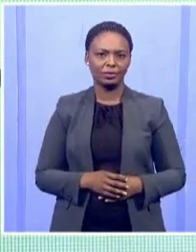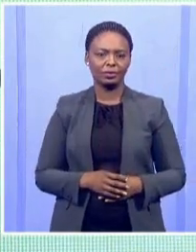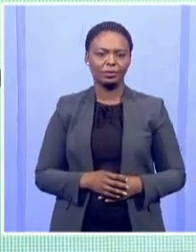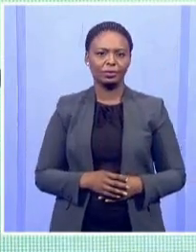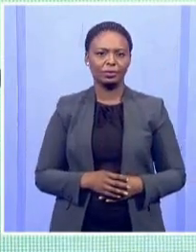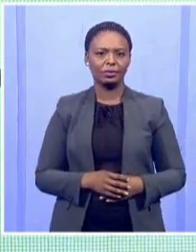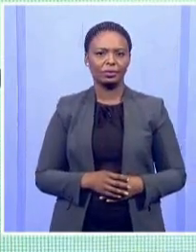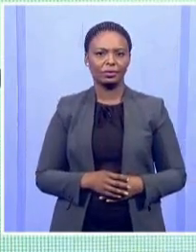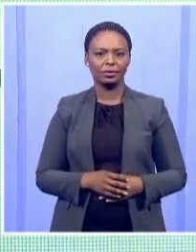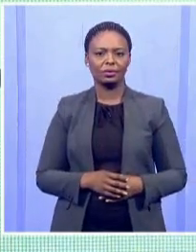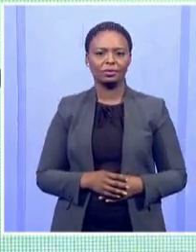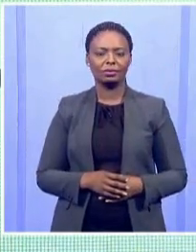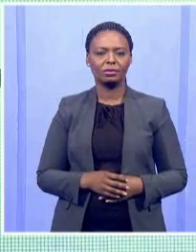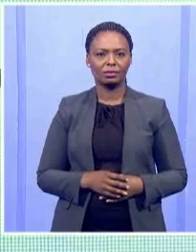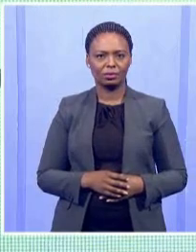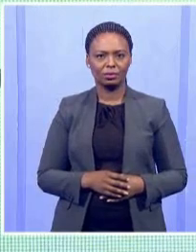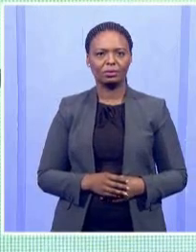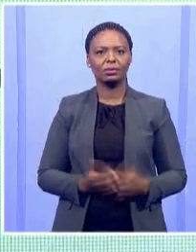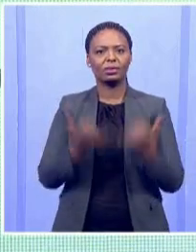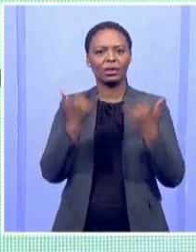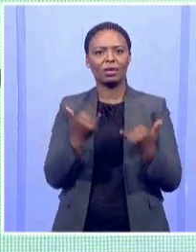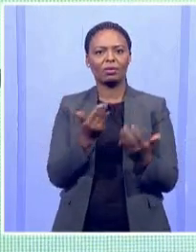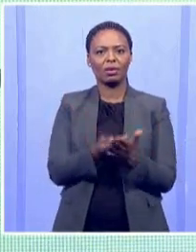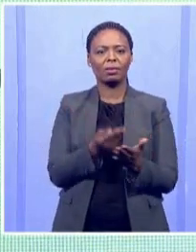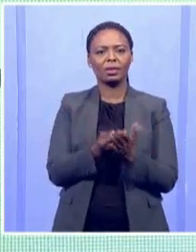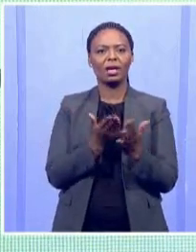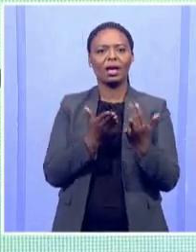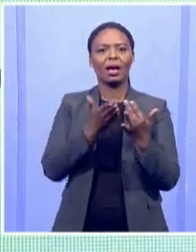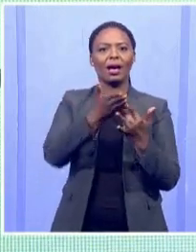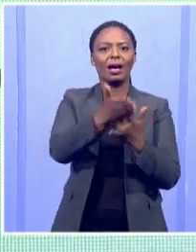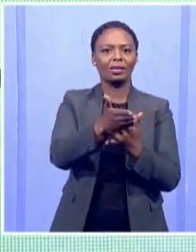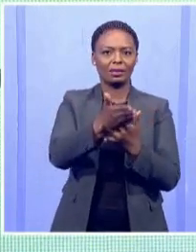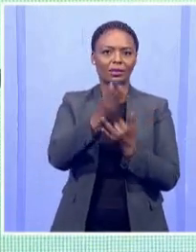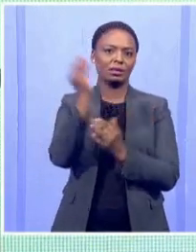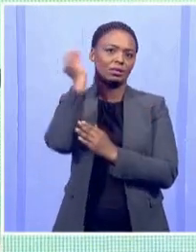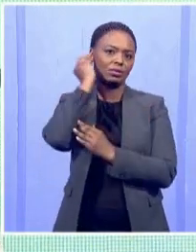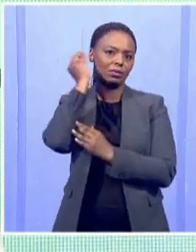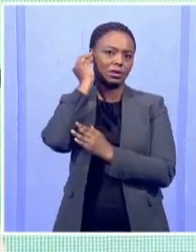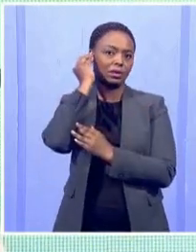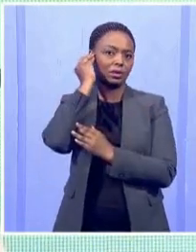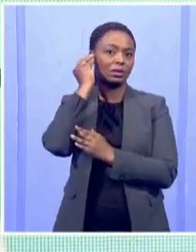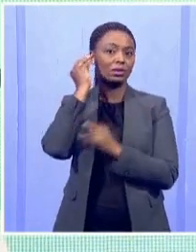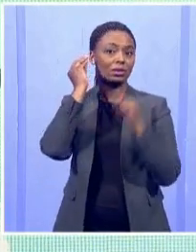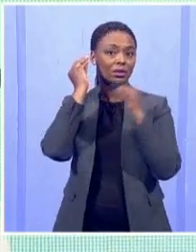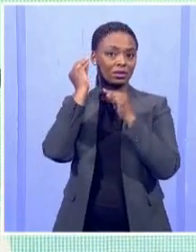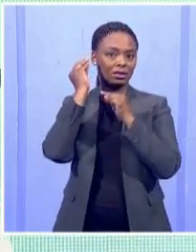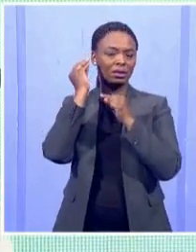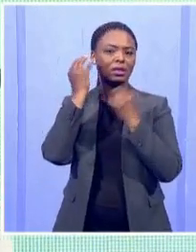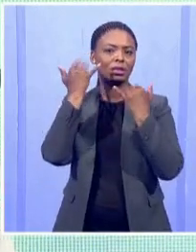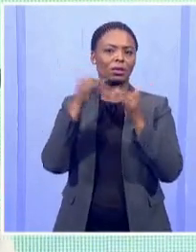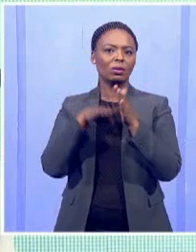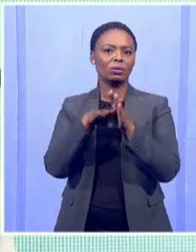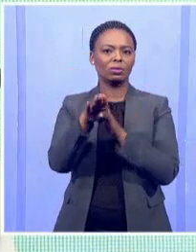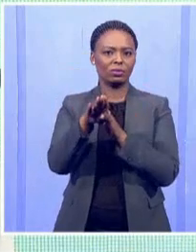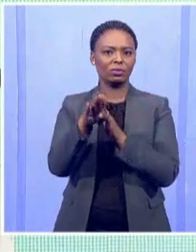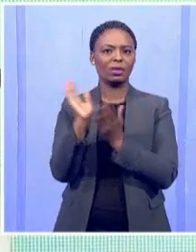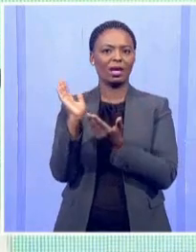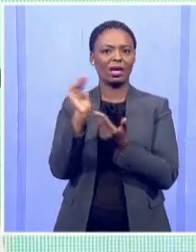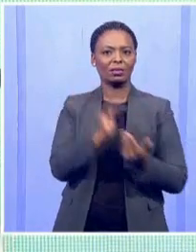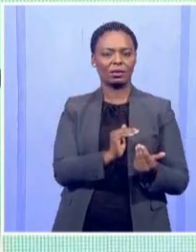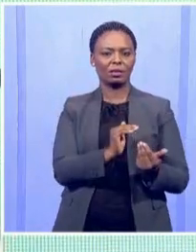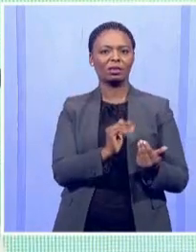The widespread availability to access to information can also, as I've said, increase expectations